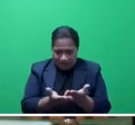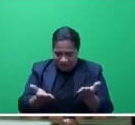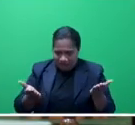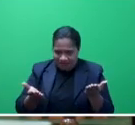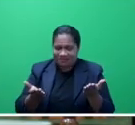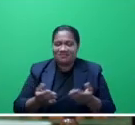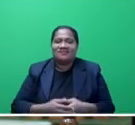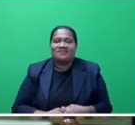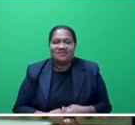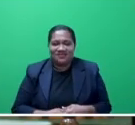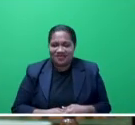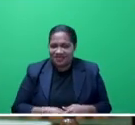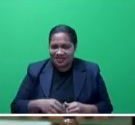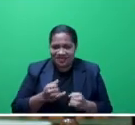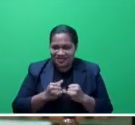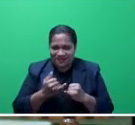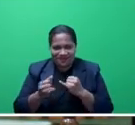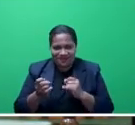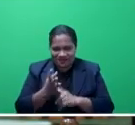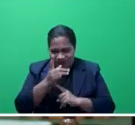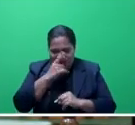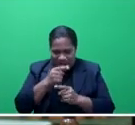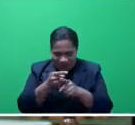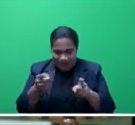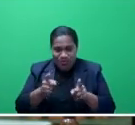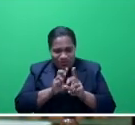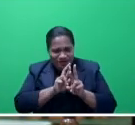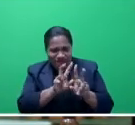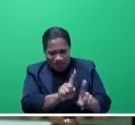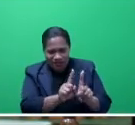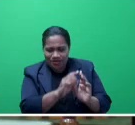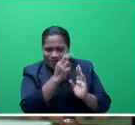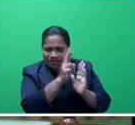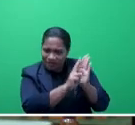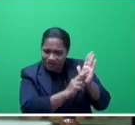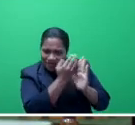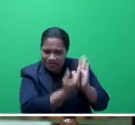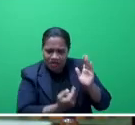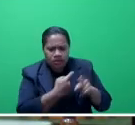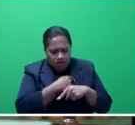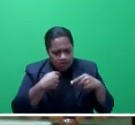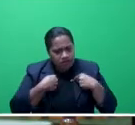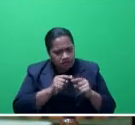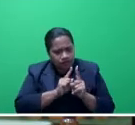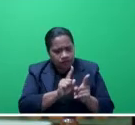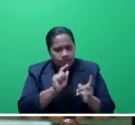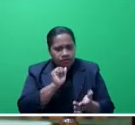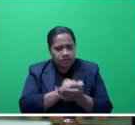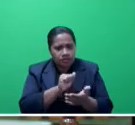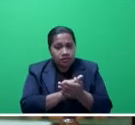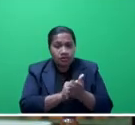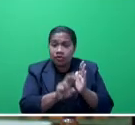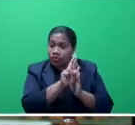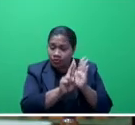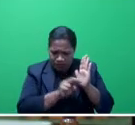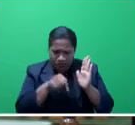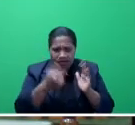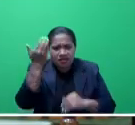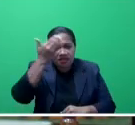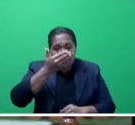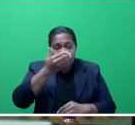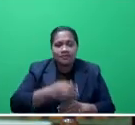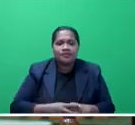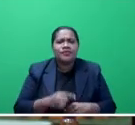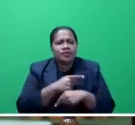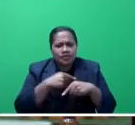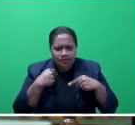challenge demands. We are well in line with our COVID-safe measures this evening. We are speaking with you from the Parliament, where we are enforcing